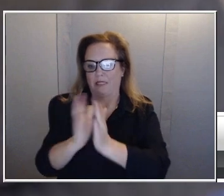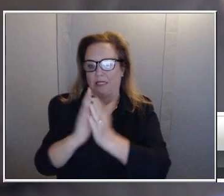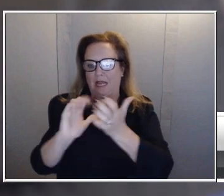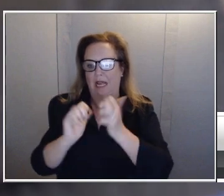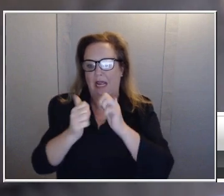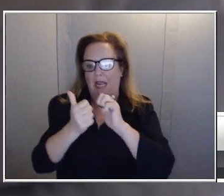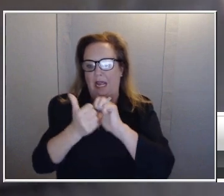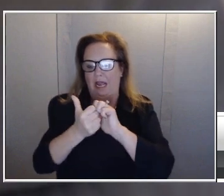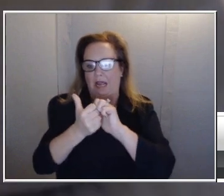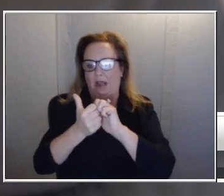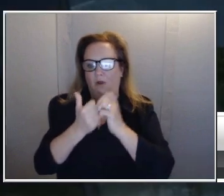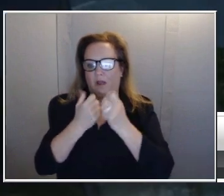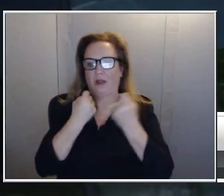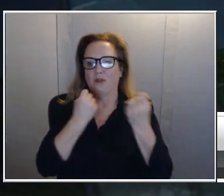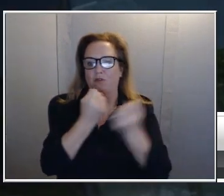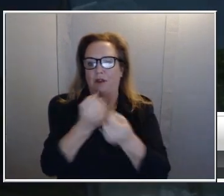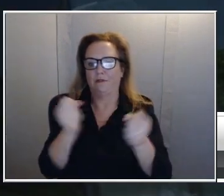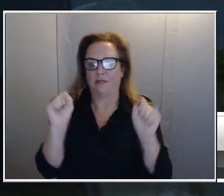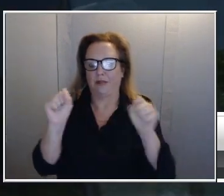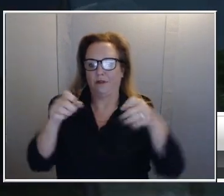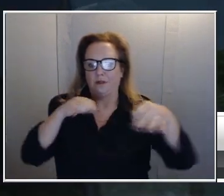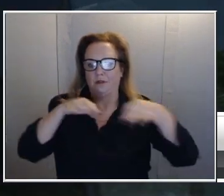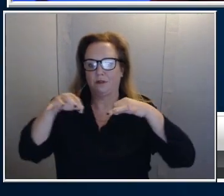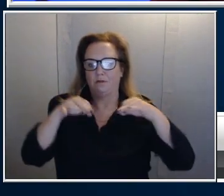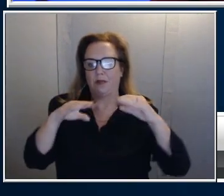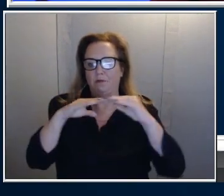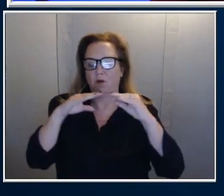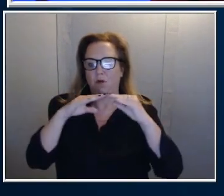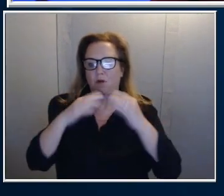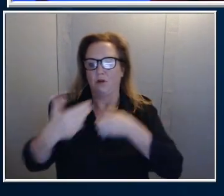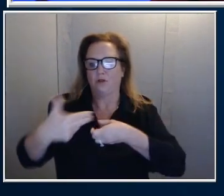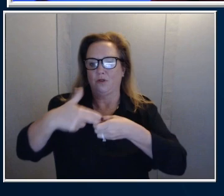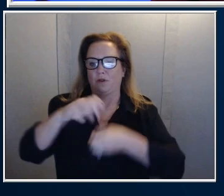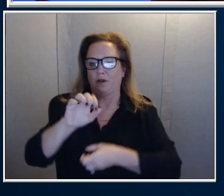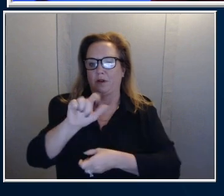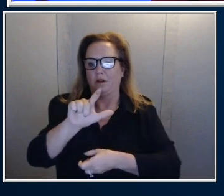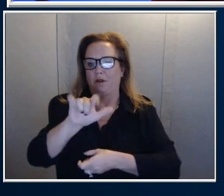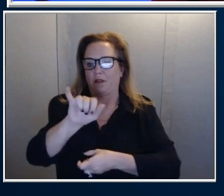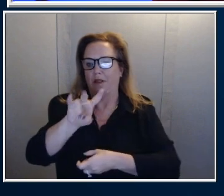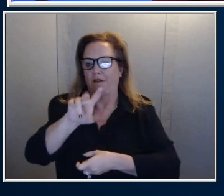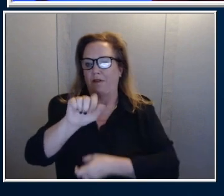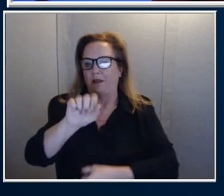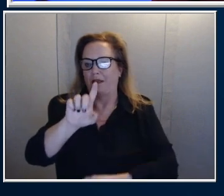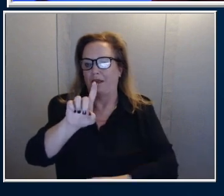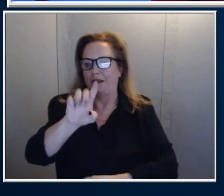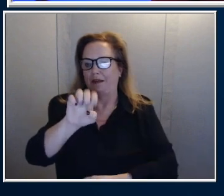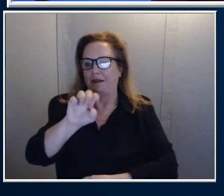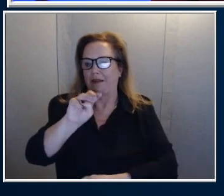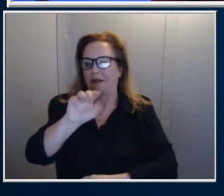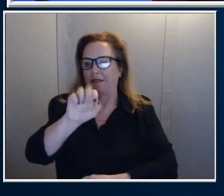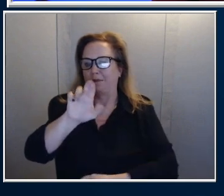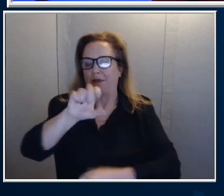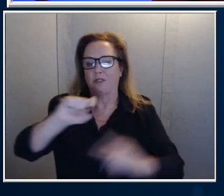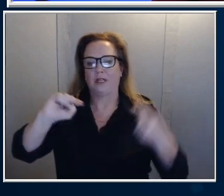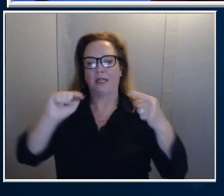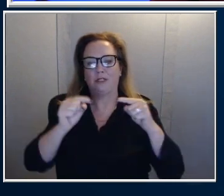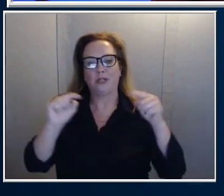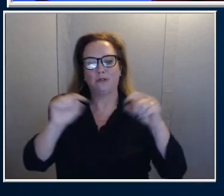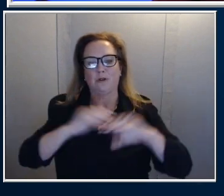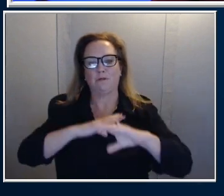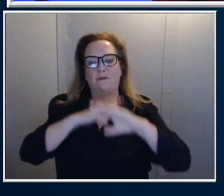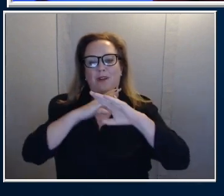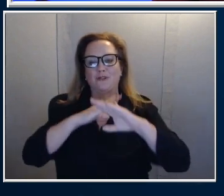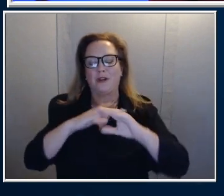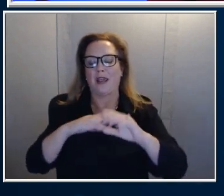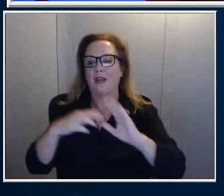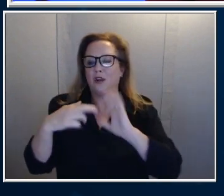driving safely? To explain more about that, we are joined by Olivia Desmarais, a registered nurse and injury prevention education specialist with